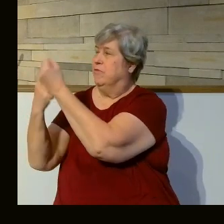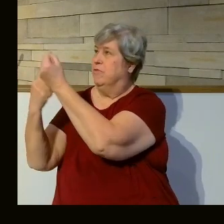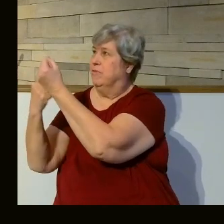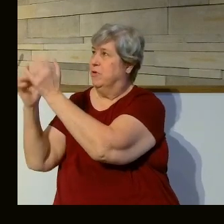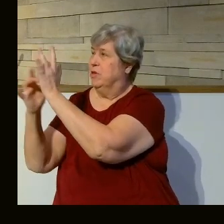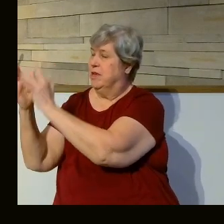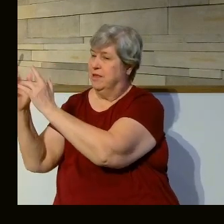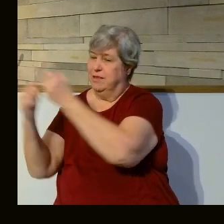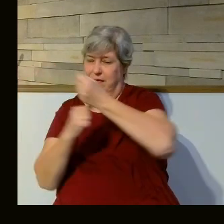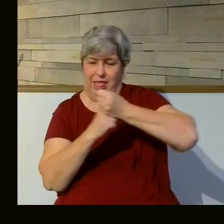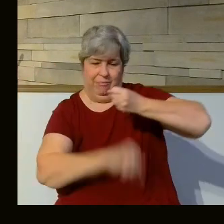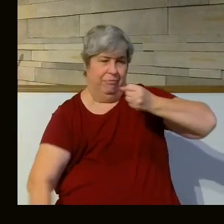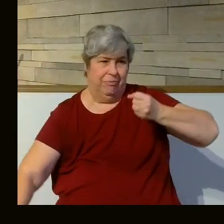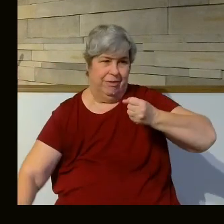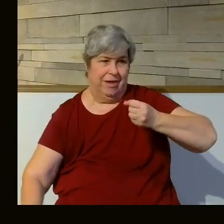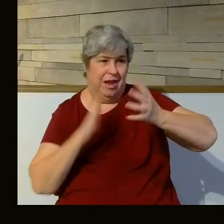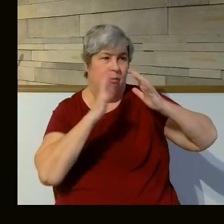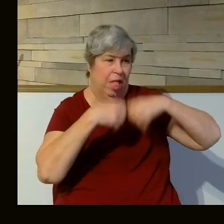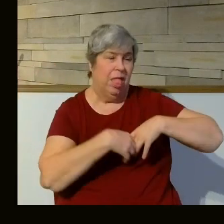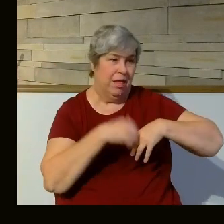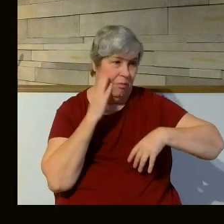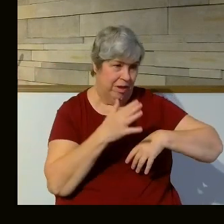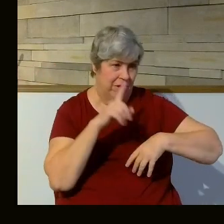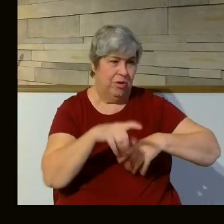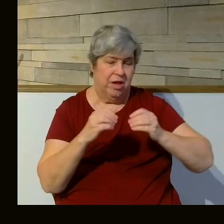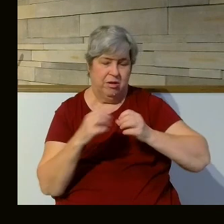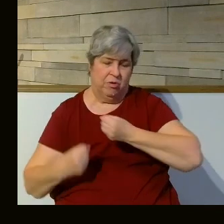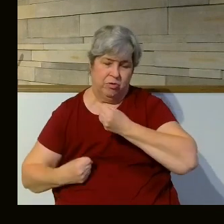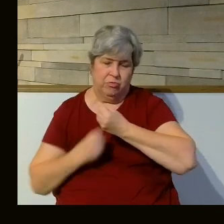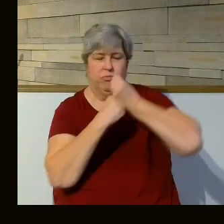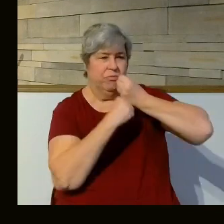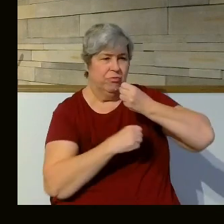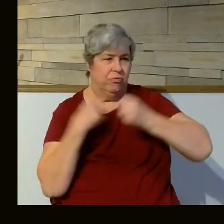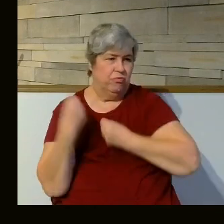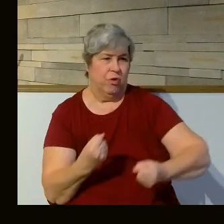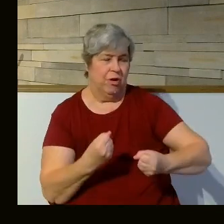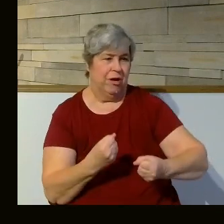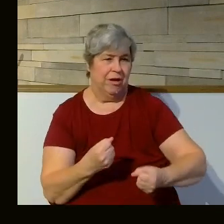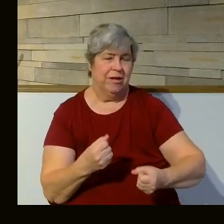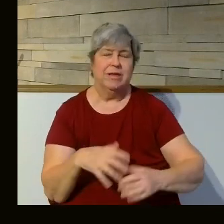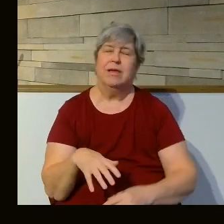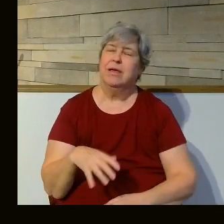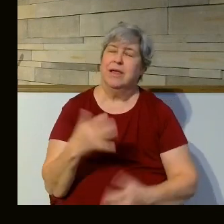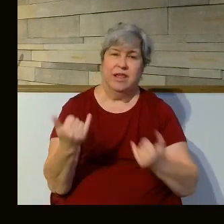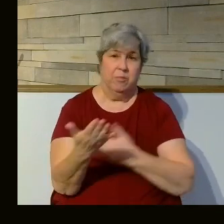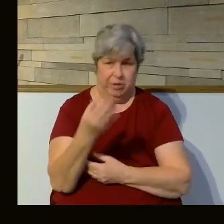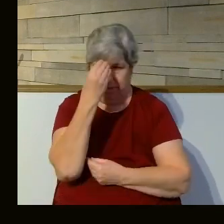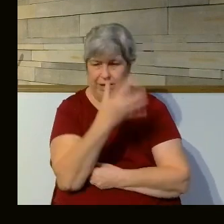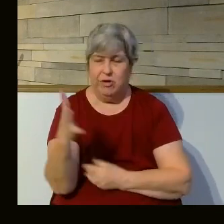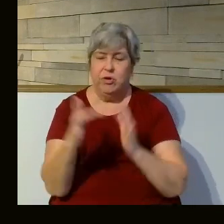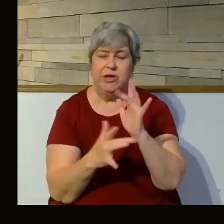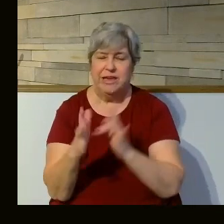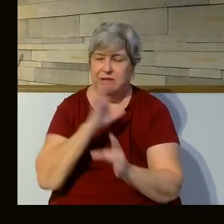will fall apart at some point. You need a stronger foundation than that. this morning, I'm here to tell you that